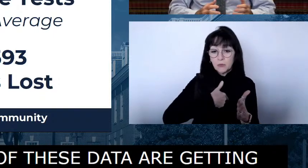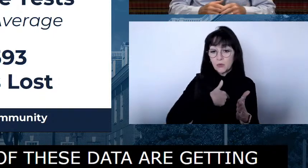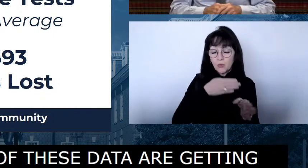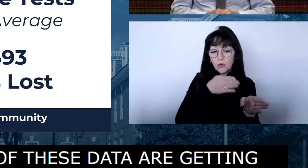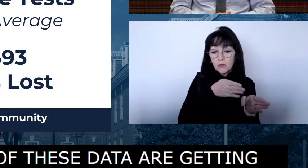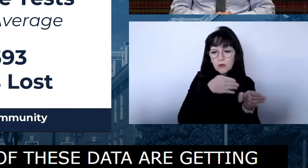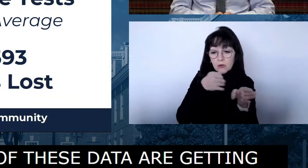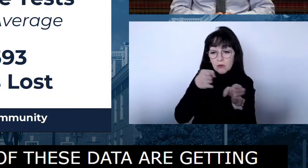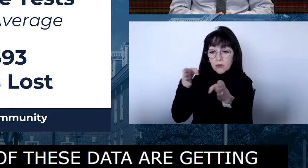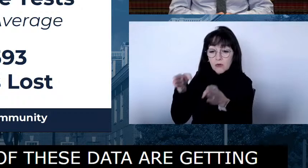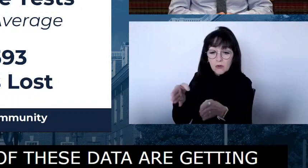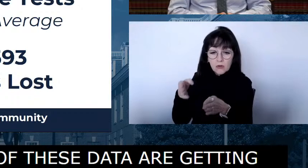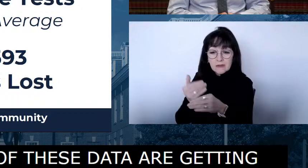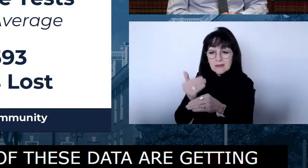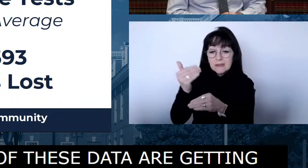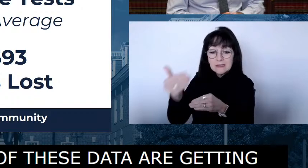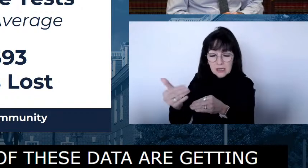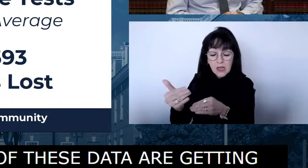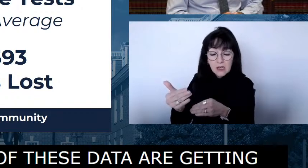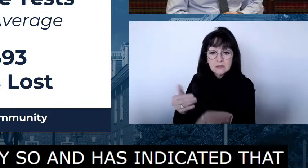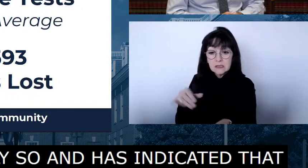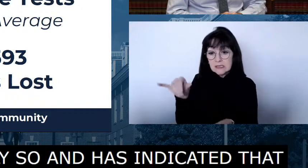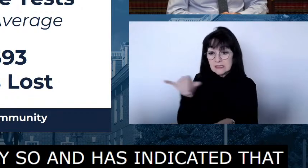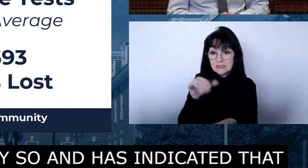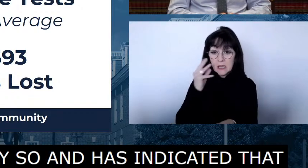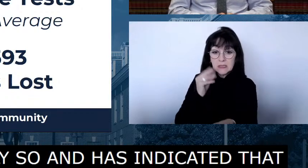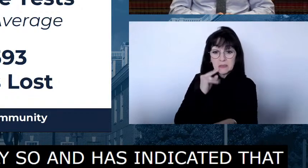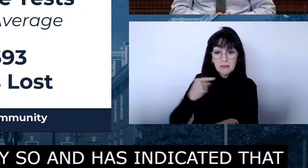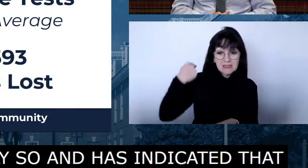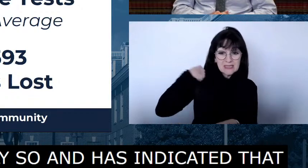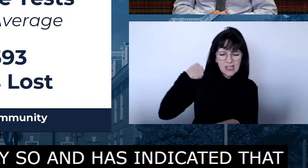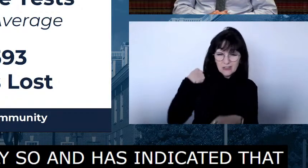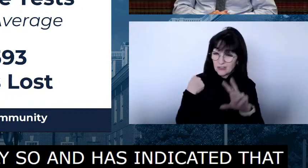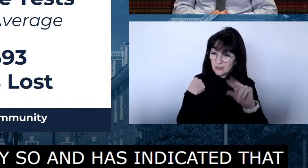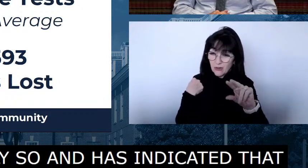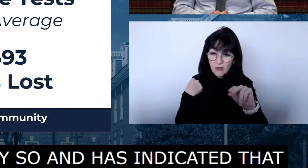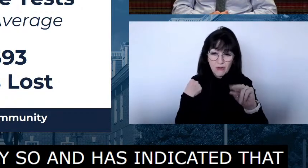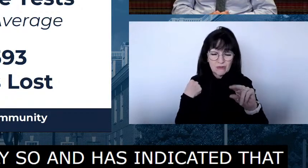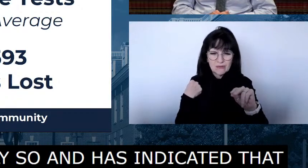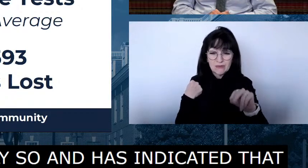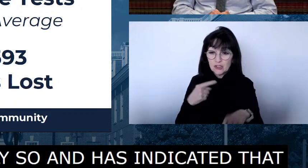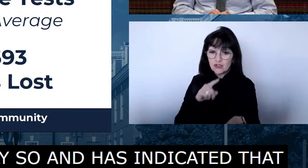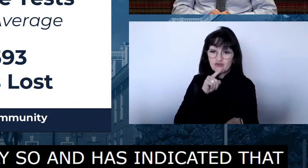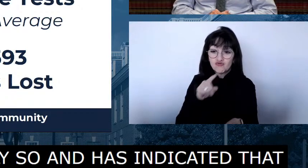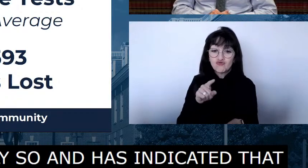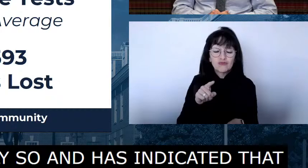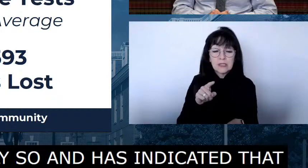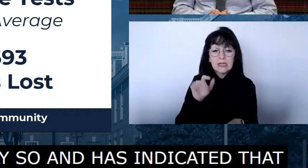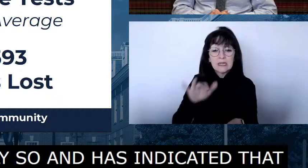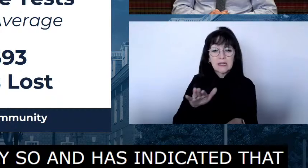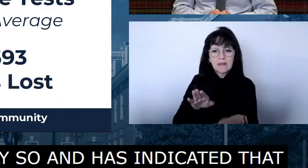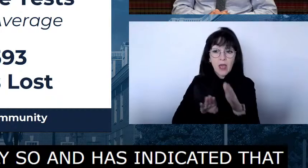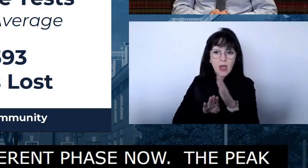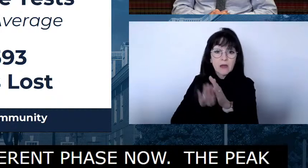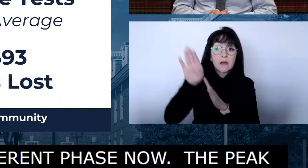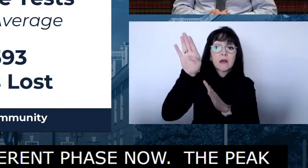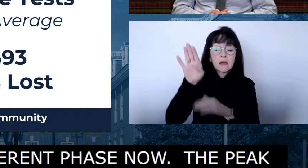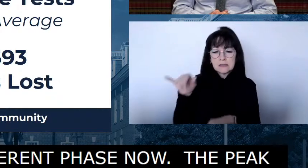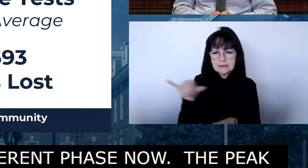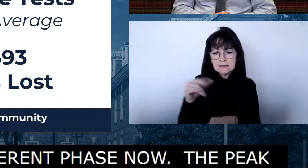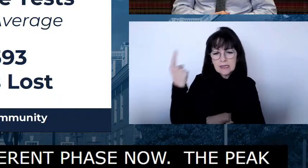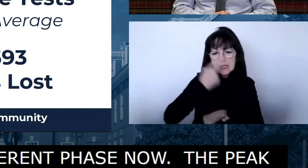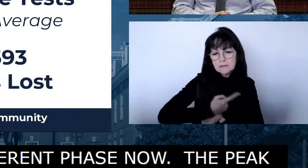to what we experienced last year. Frankly, the peak of last year was on the same day, January 12th, as it was this